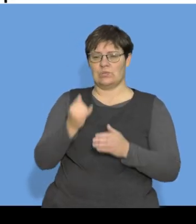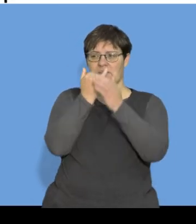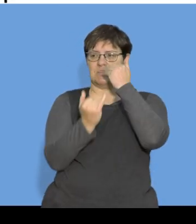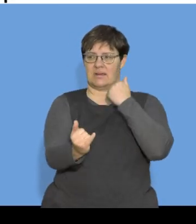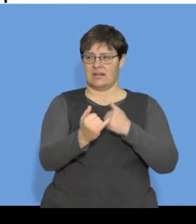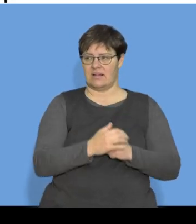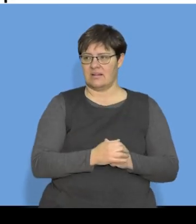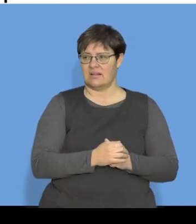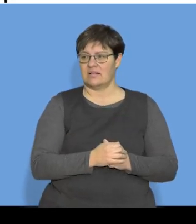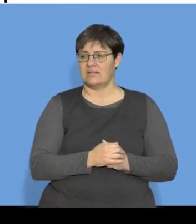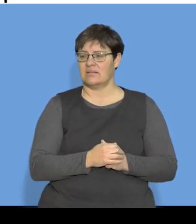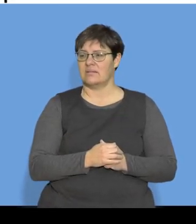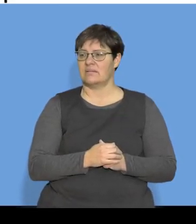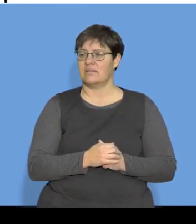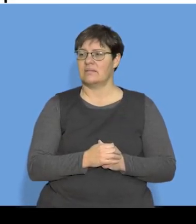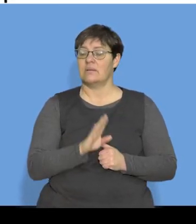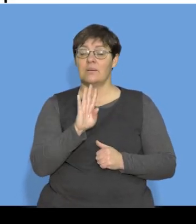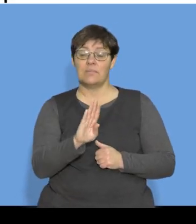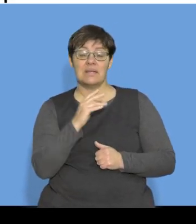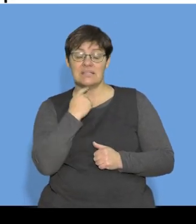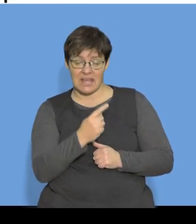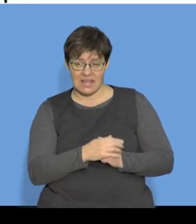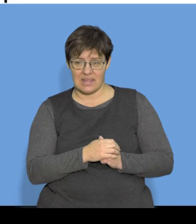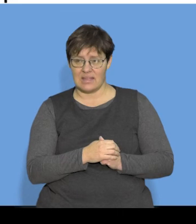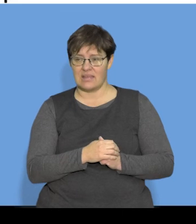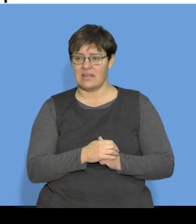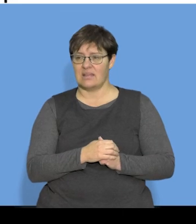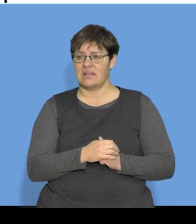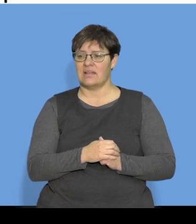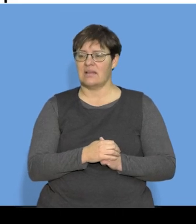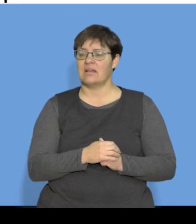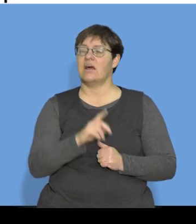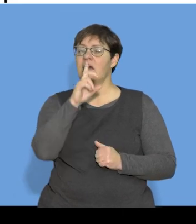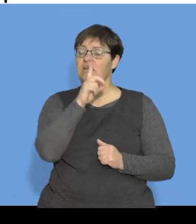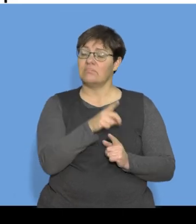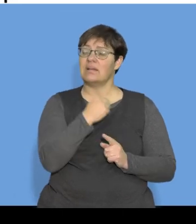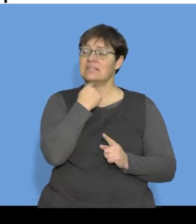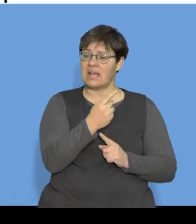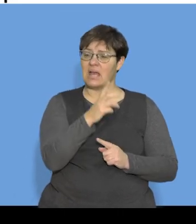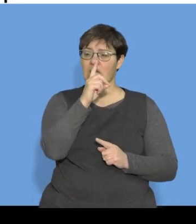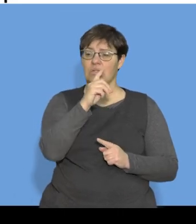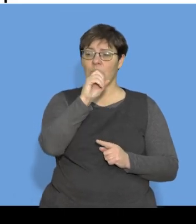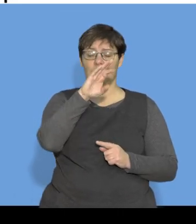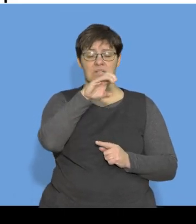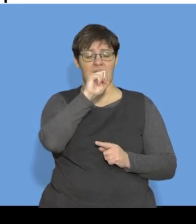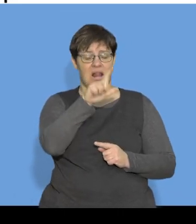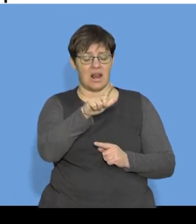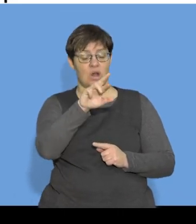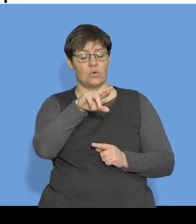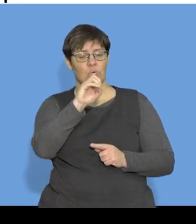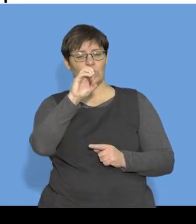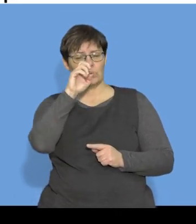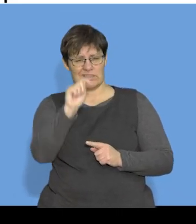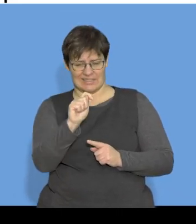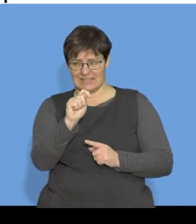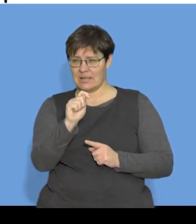spinal cord. Number B says you give the letter of that part that represents the dorsal root of